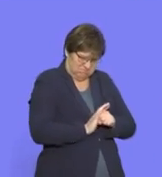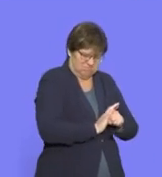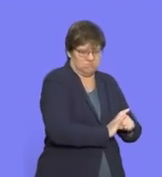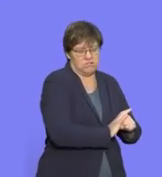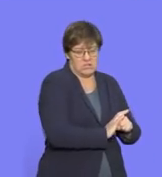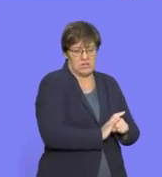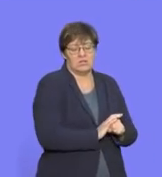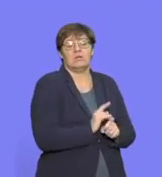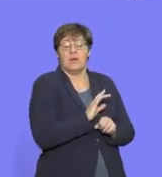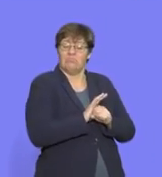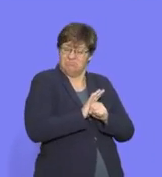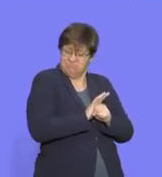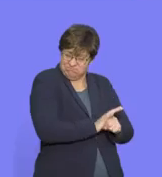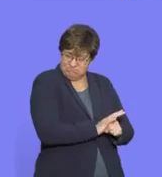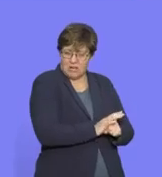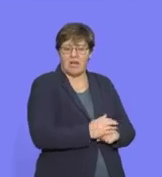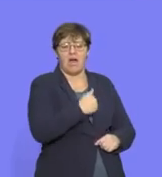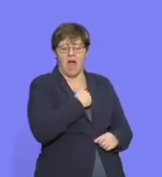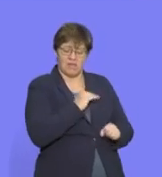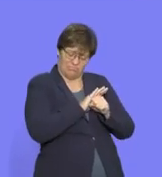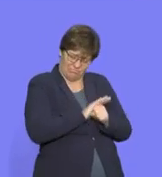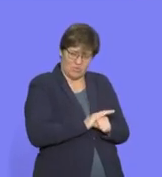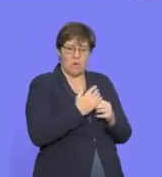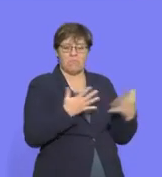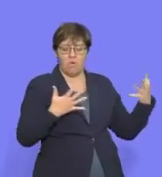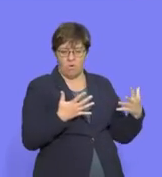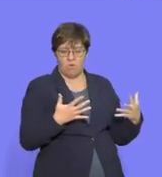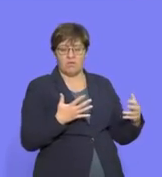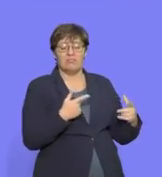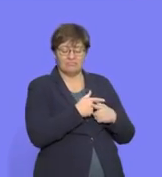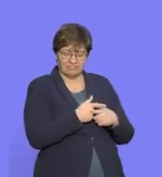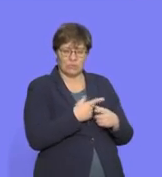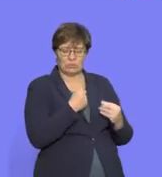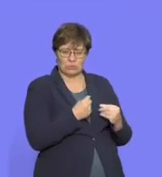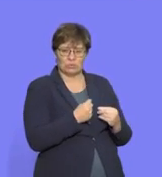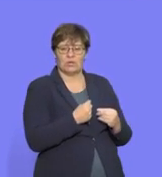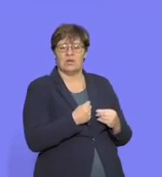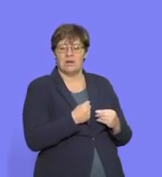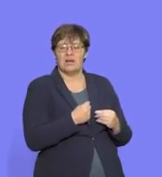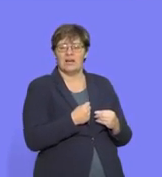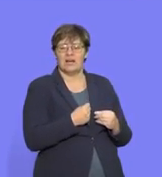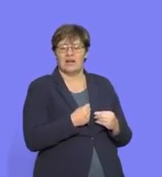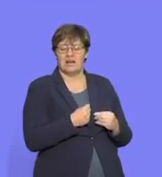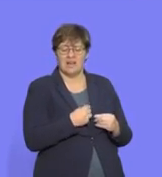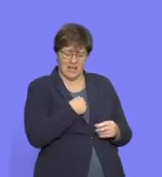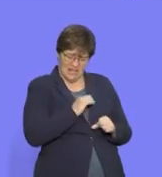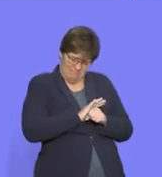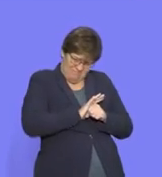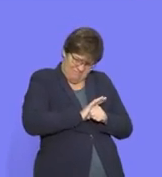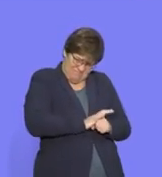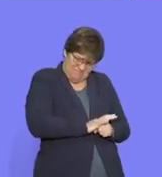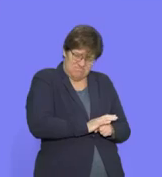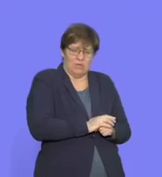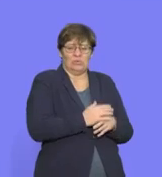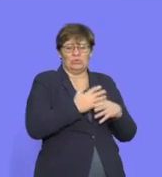that pressure, right, adds pressure onto the heart. And what can the heart do? Right, the heart, if it has the high pressure,